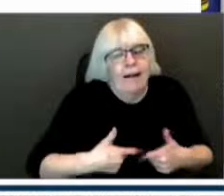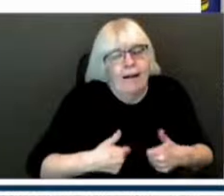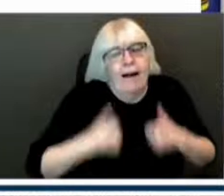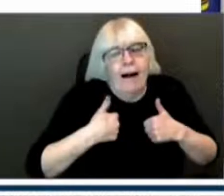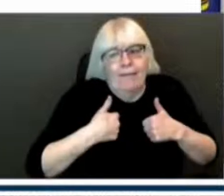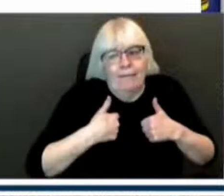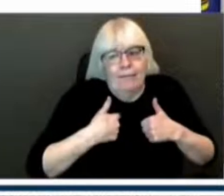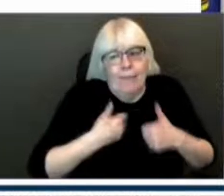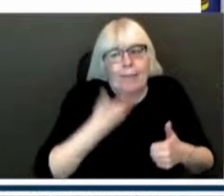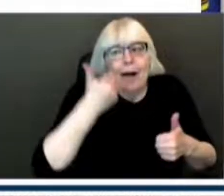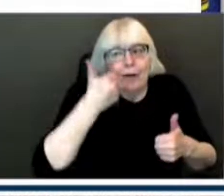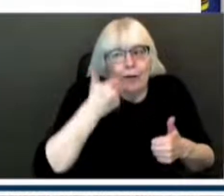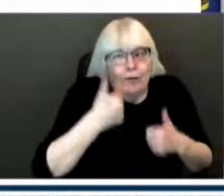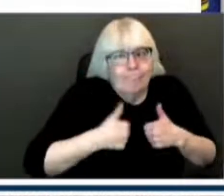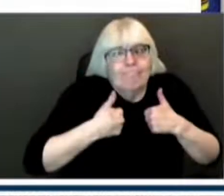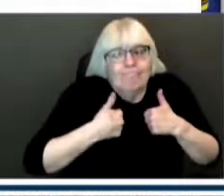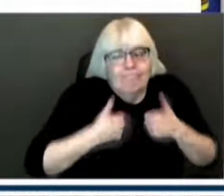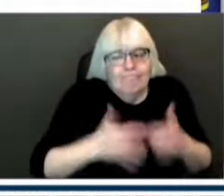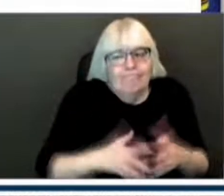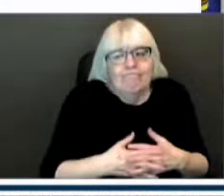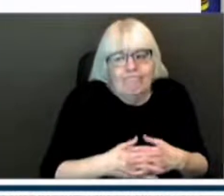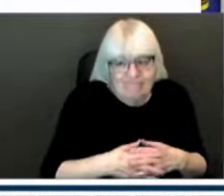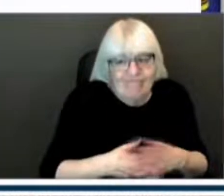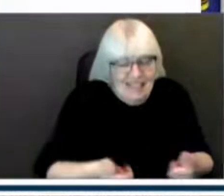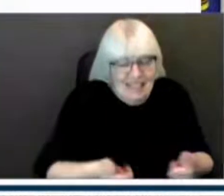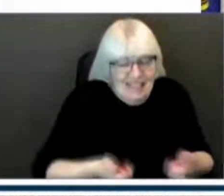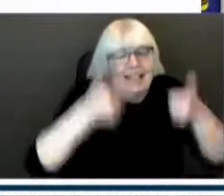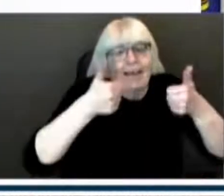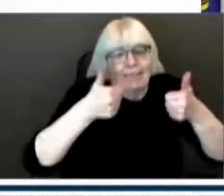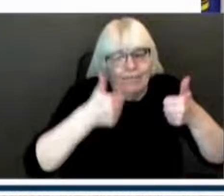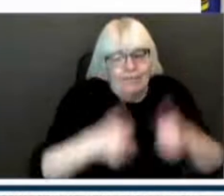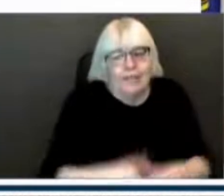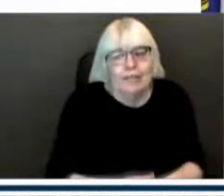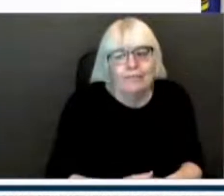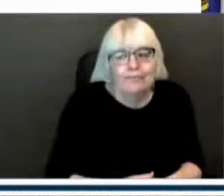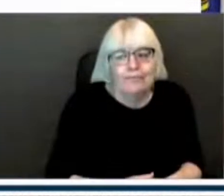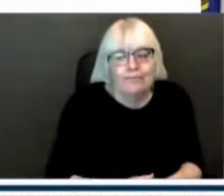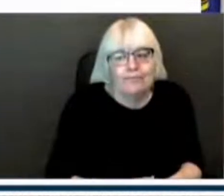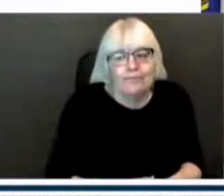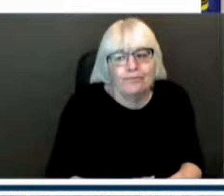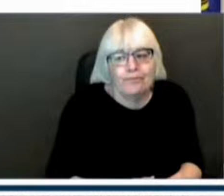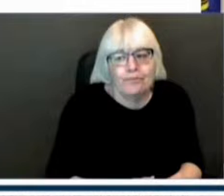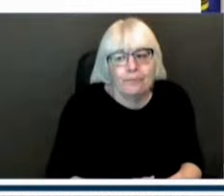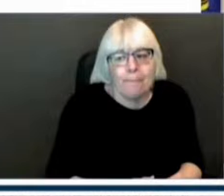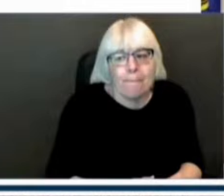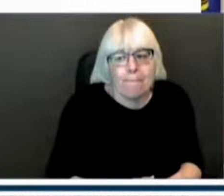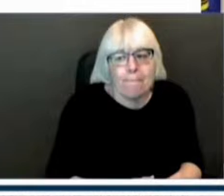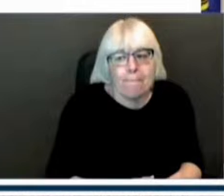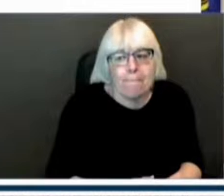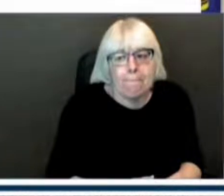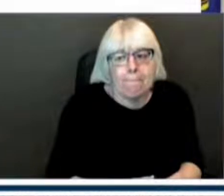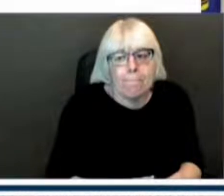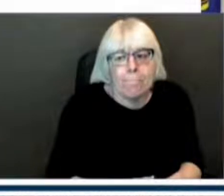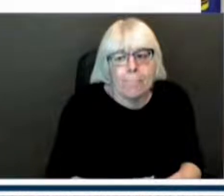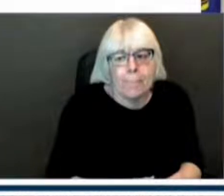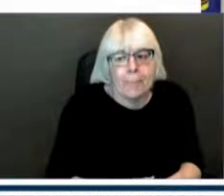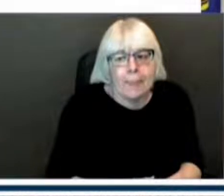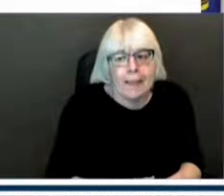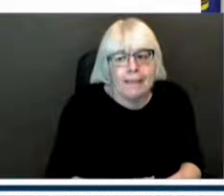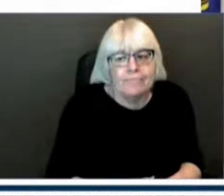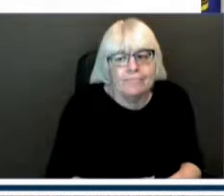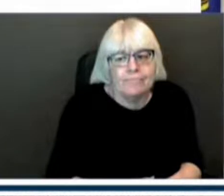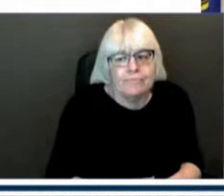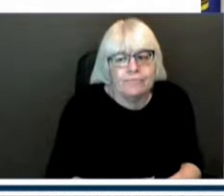Paul. My first question is for Premier Houston. A few days ago, your Economic Development Minister met with